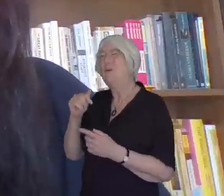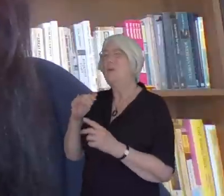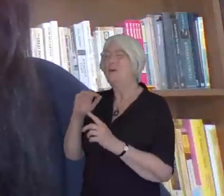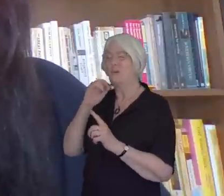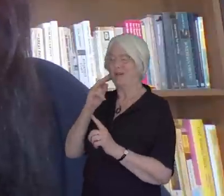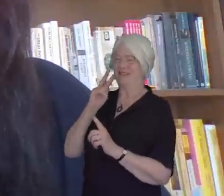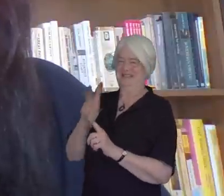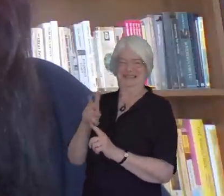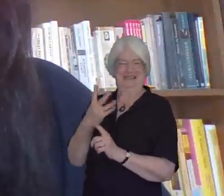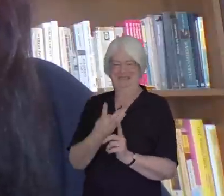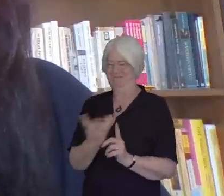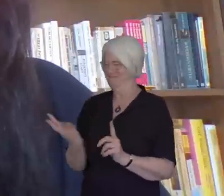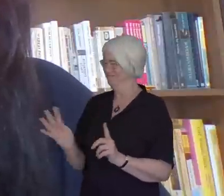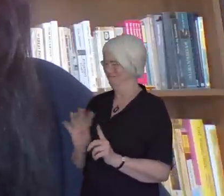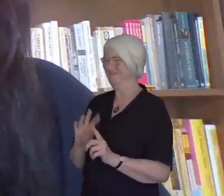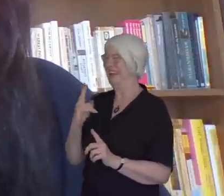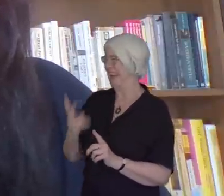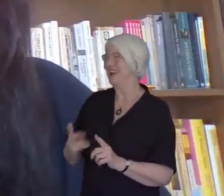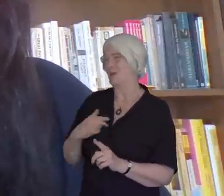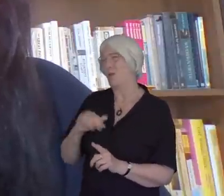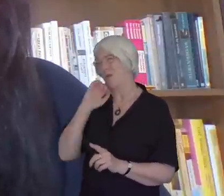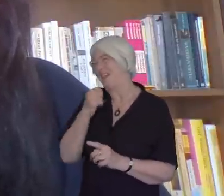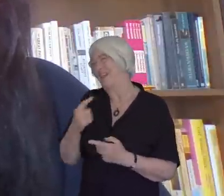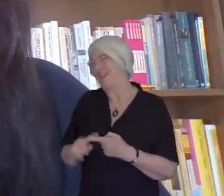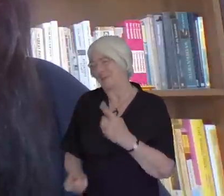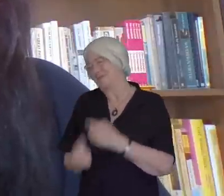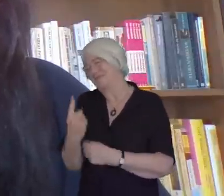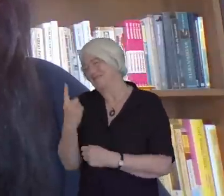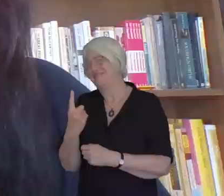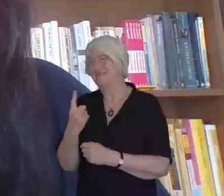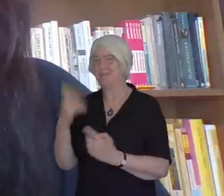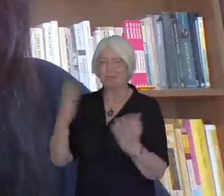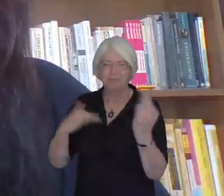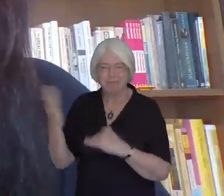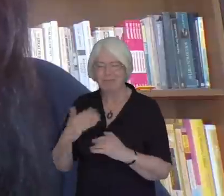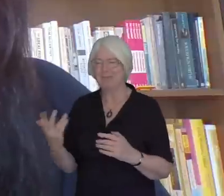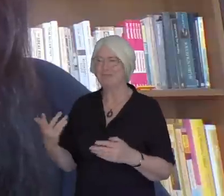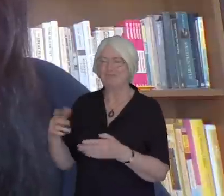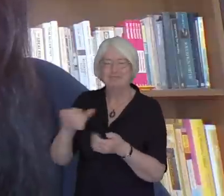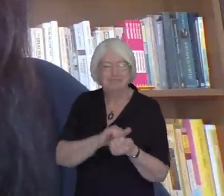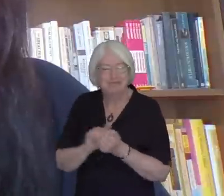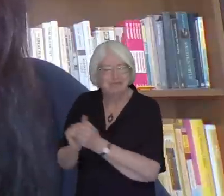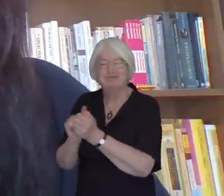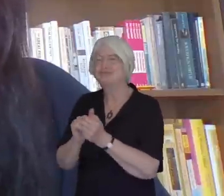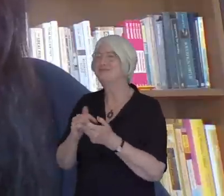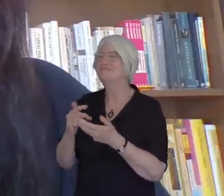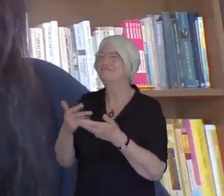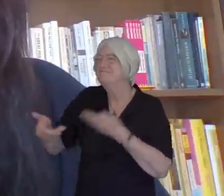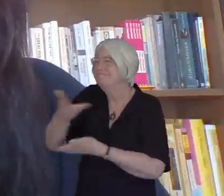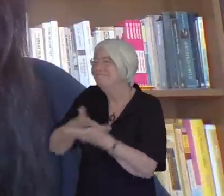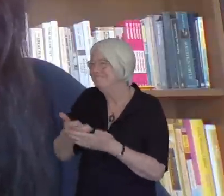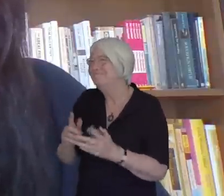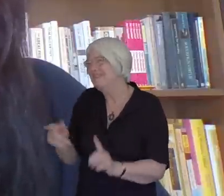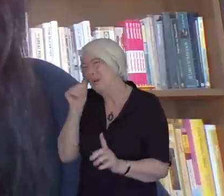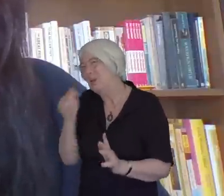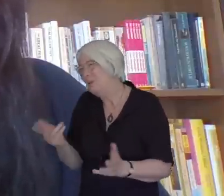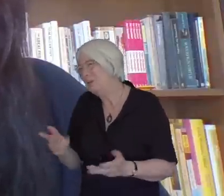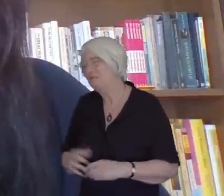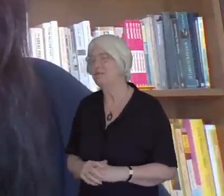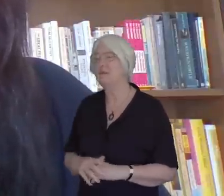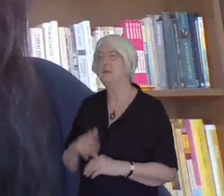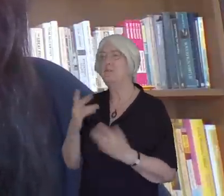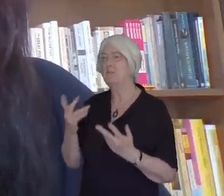I know that I'll see my friends again and look forward to the day when this room is filled with food and friendship and fellowship.